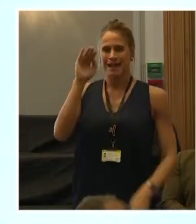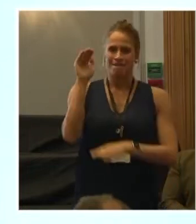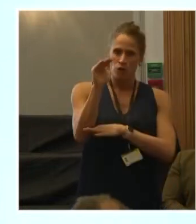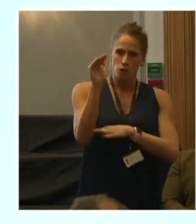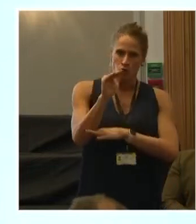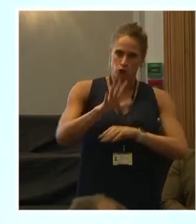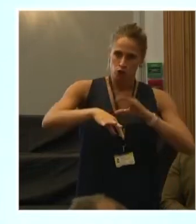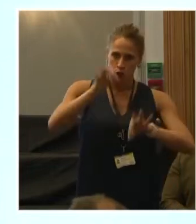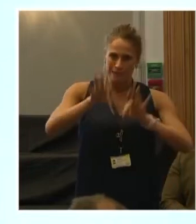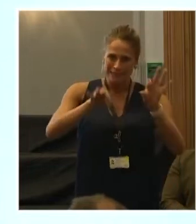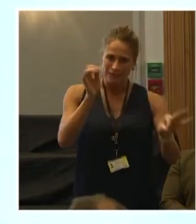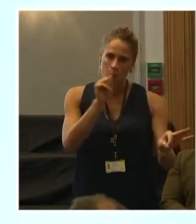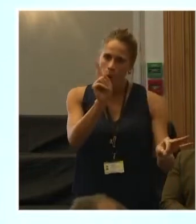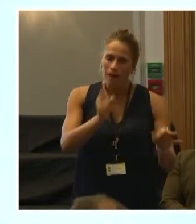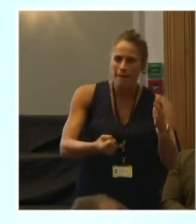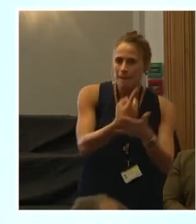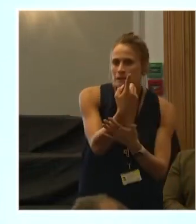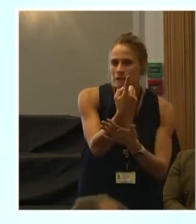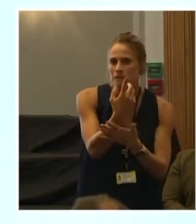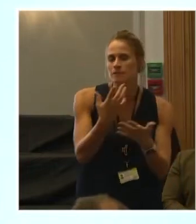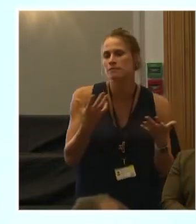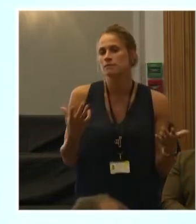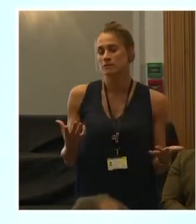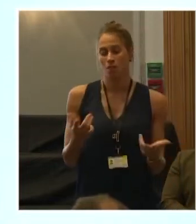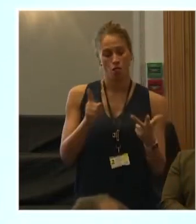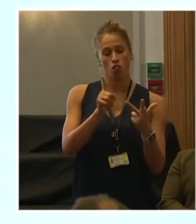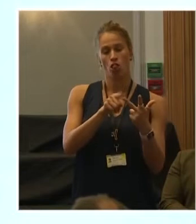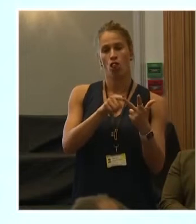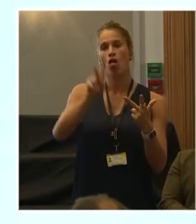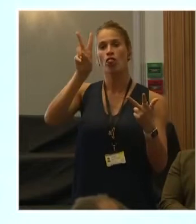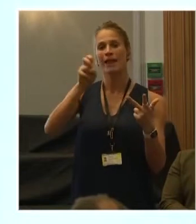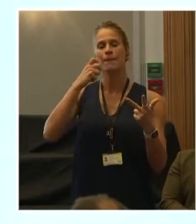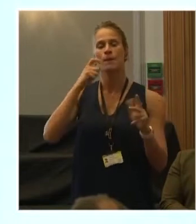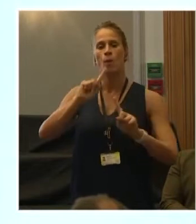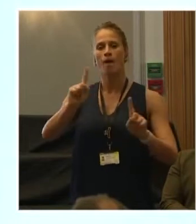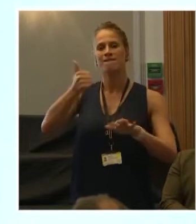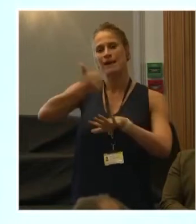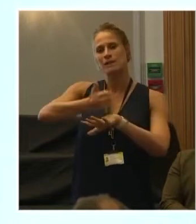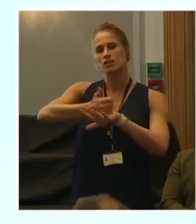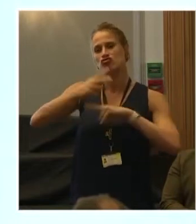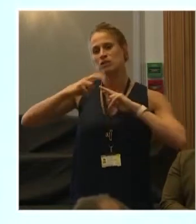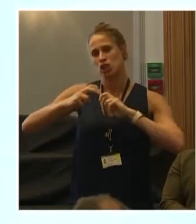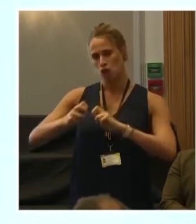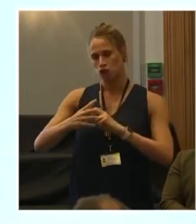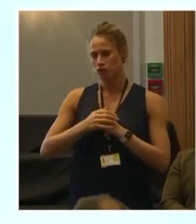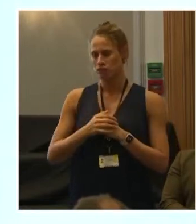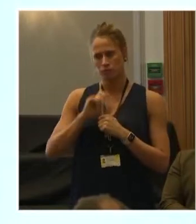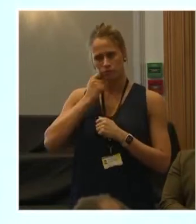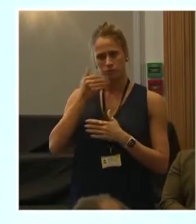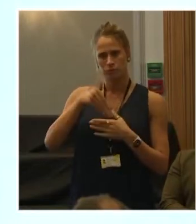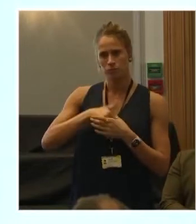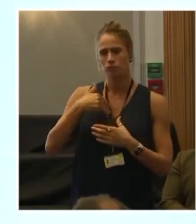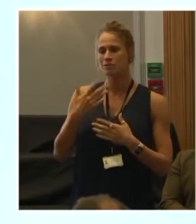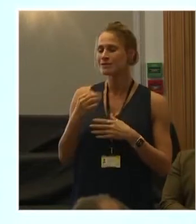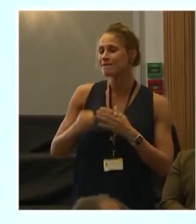before. And our third theme will be the foundations of research. This will include the development of research tools and